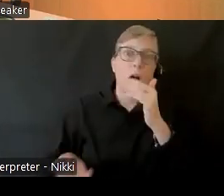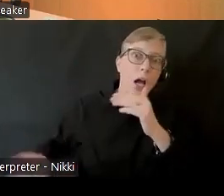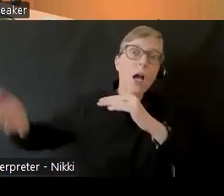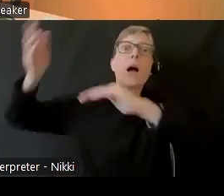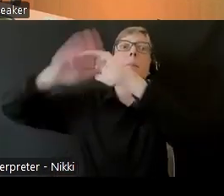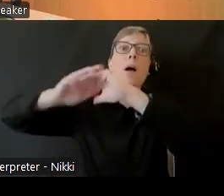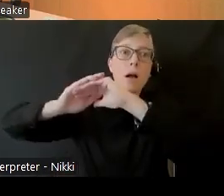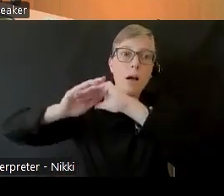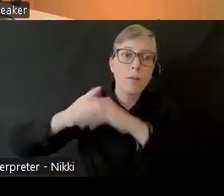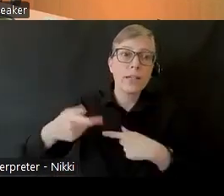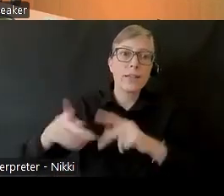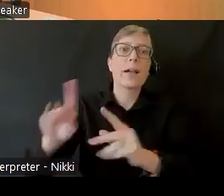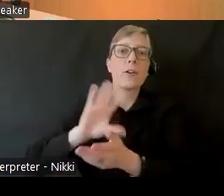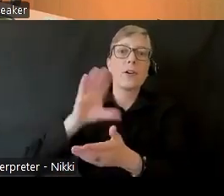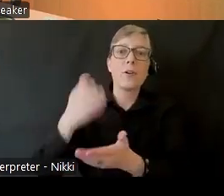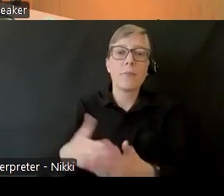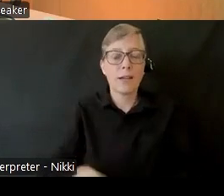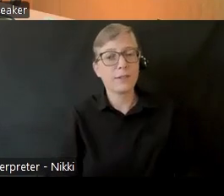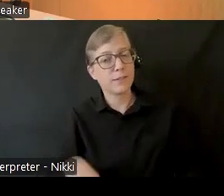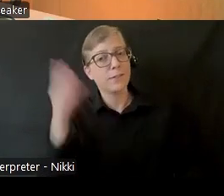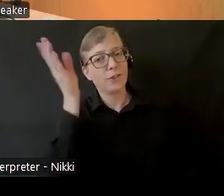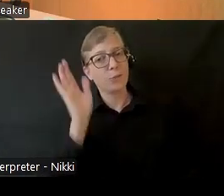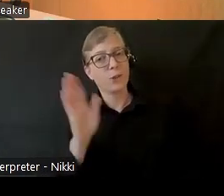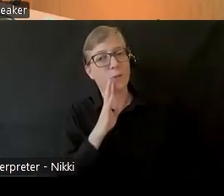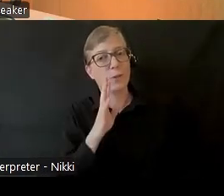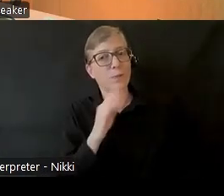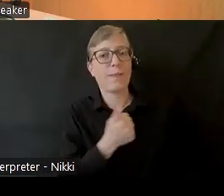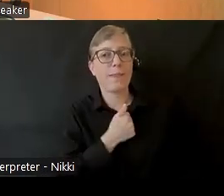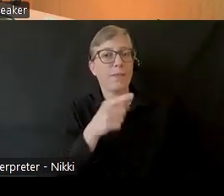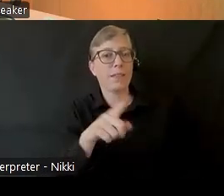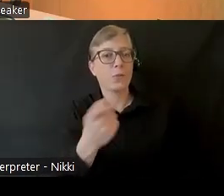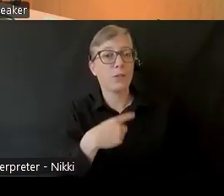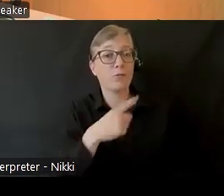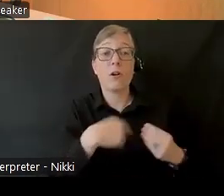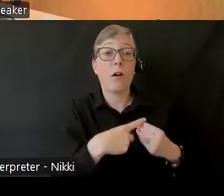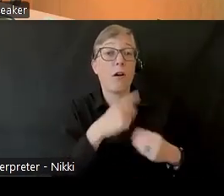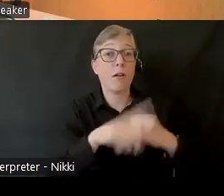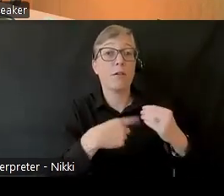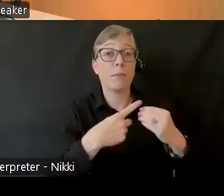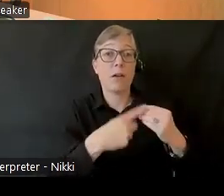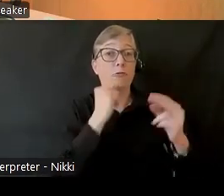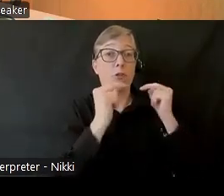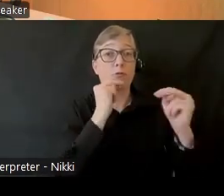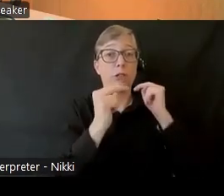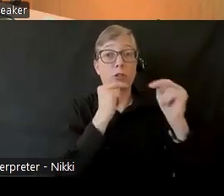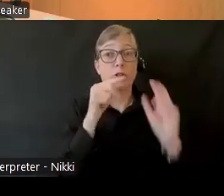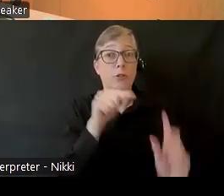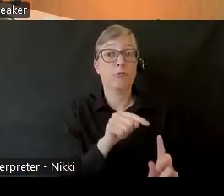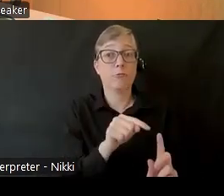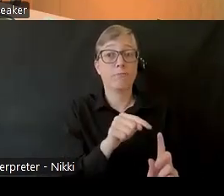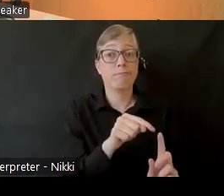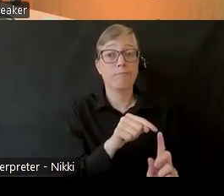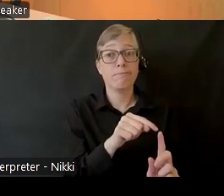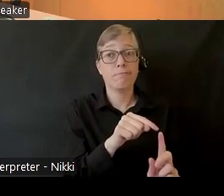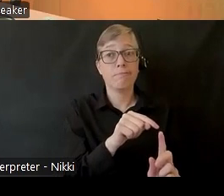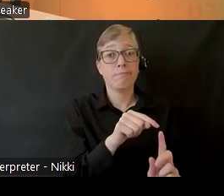I love this question. So it's all about negotiations, right? So